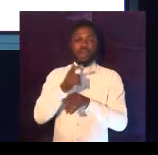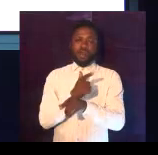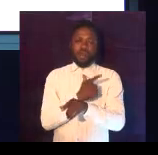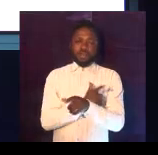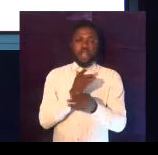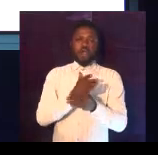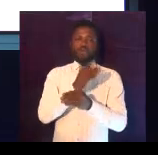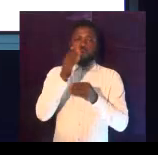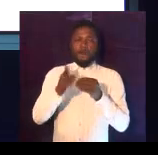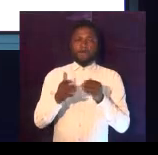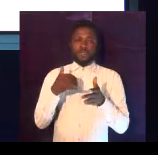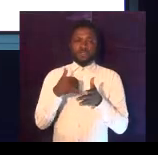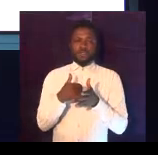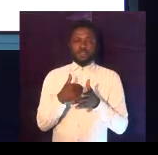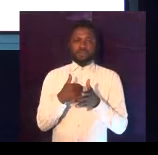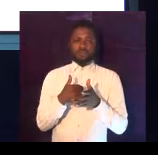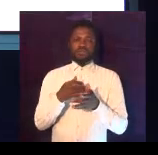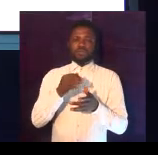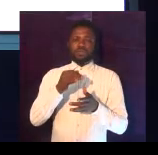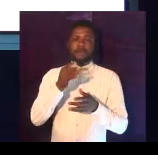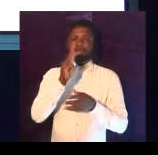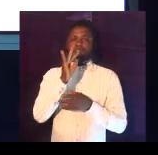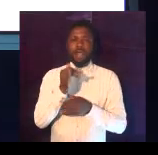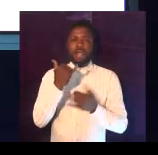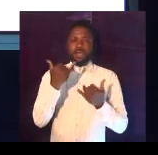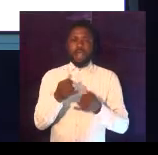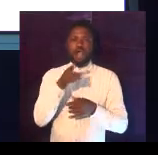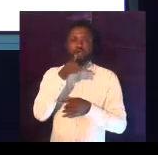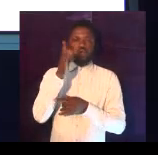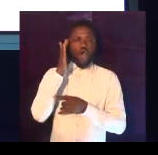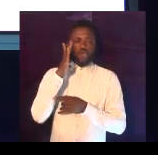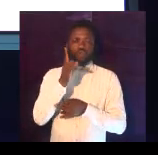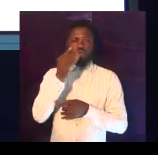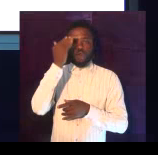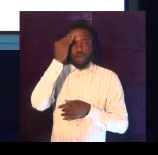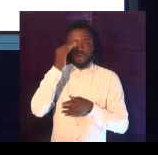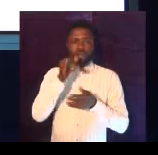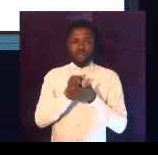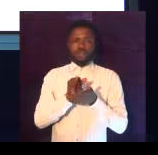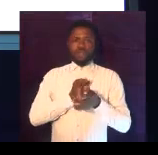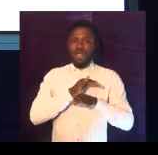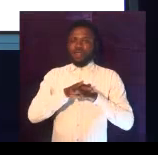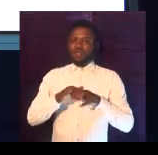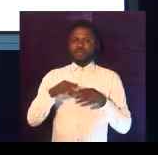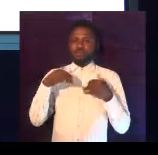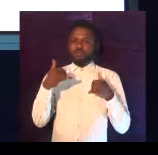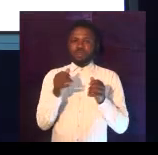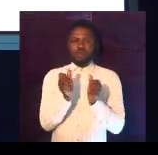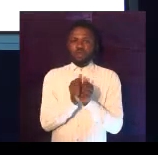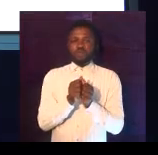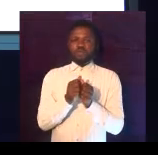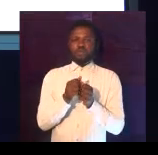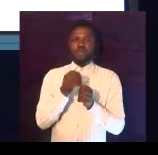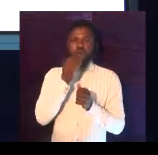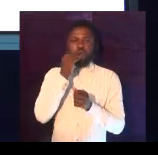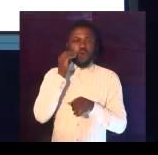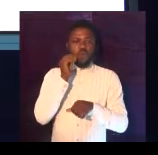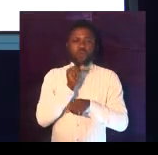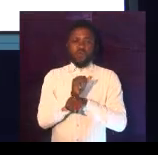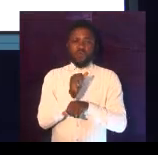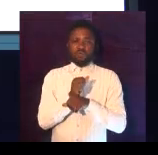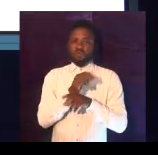lesson, please complete it. By now you should know that I don't joke with